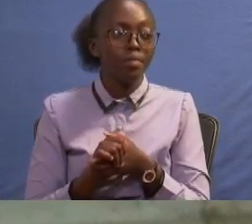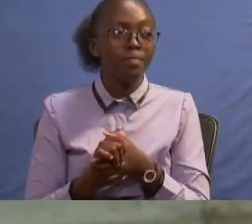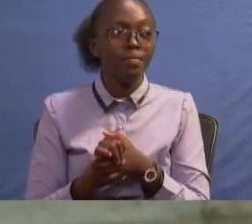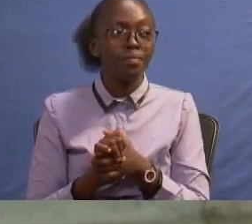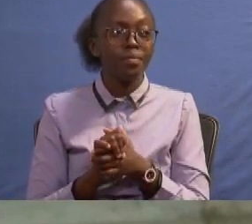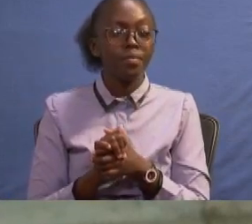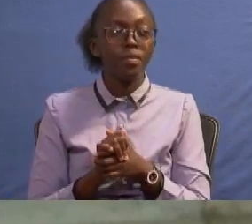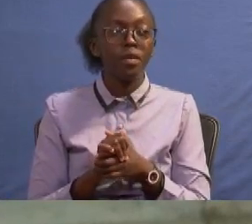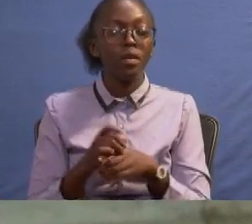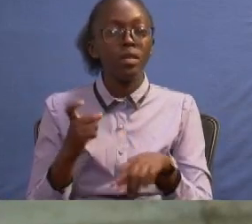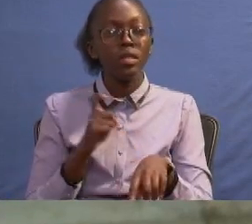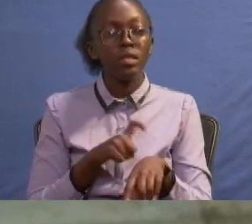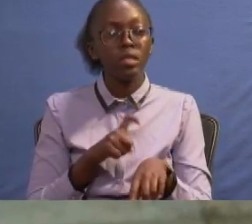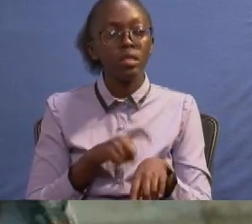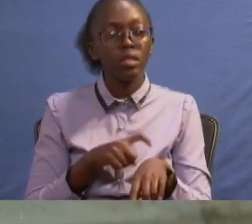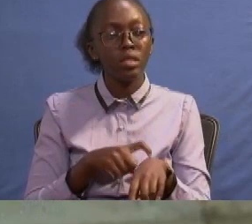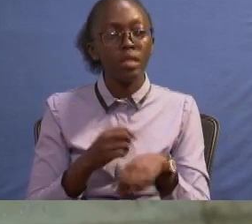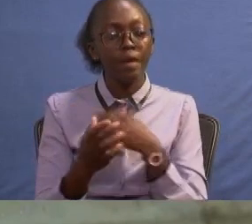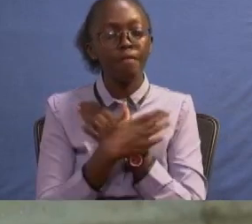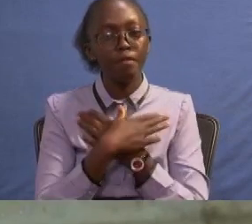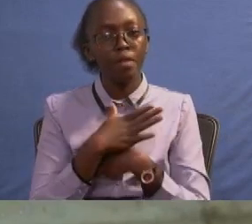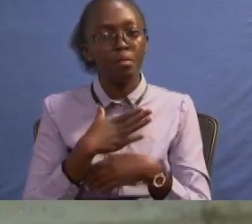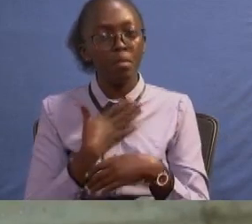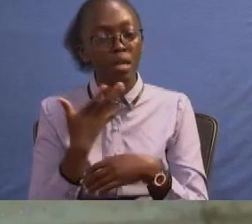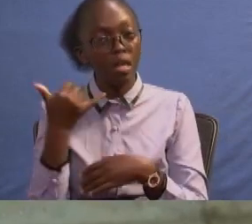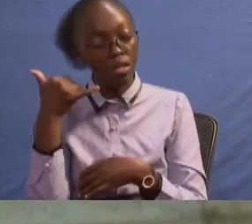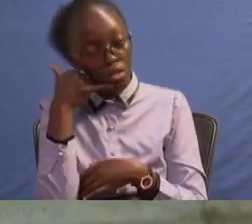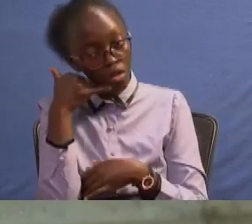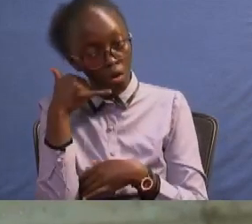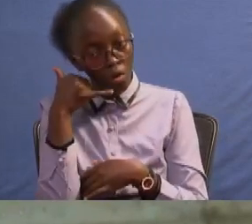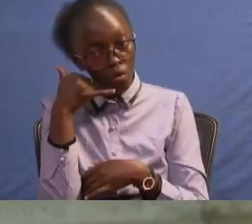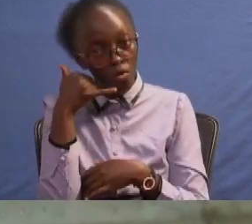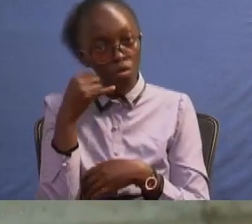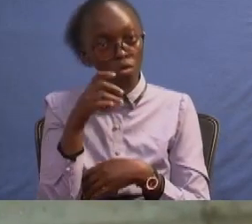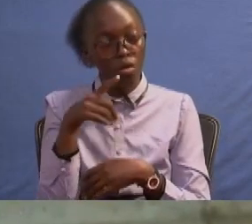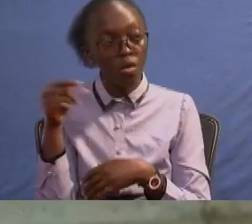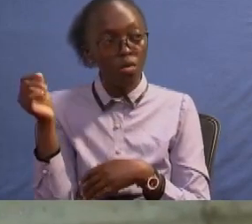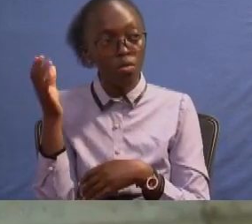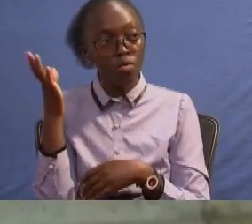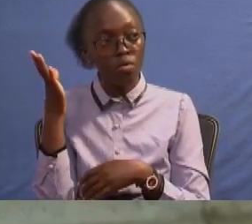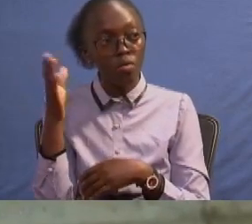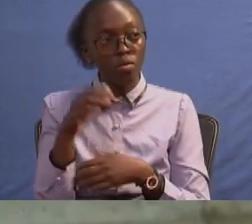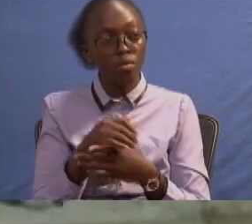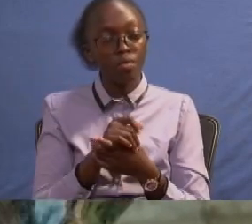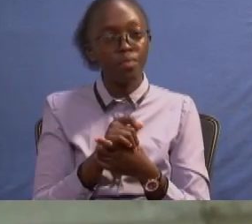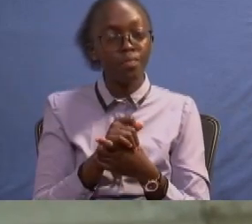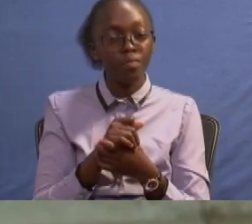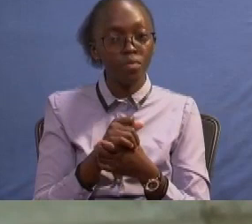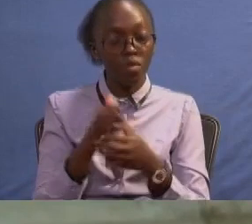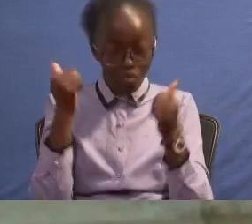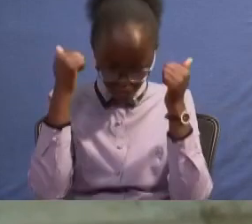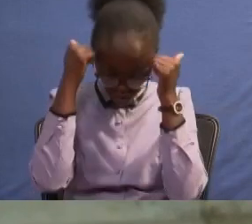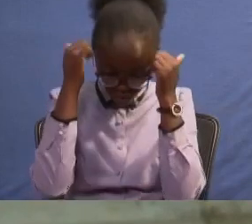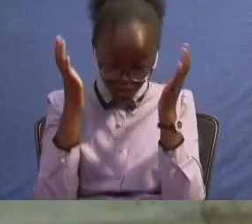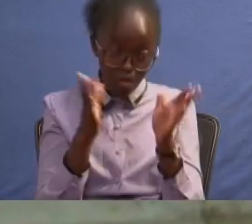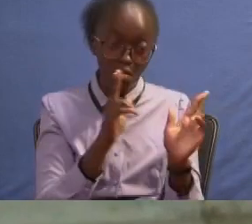And when she called me, we were going to the State House that time. The students used to go there.